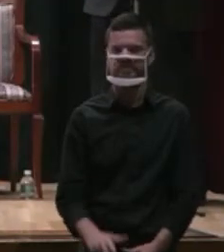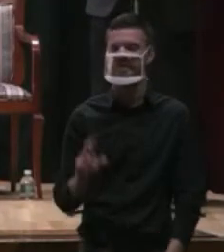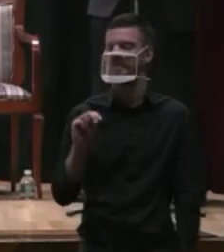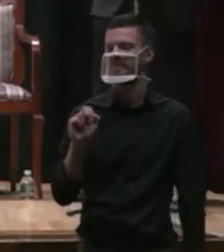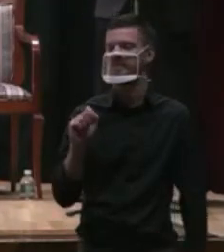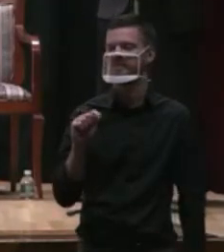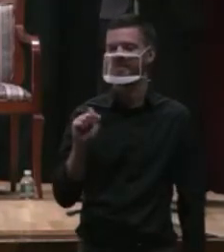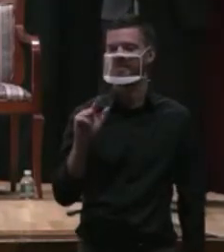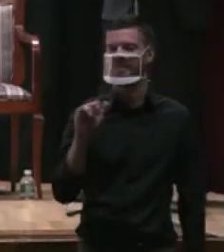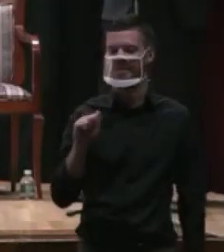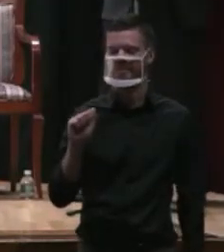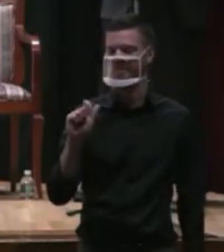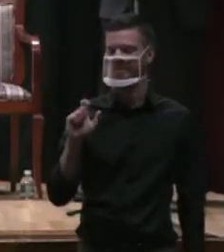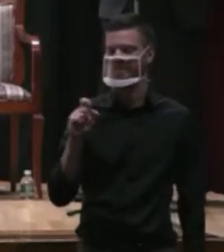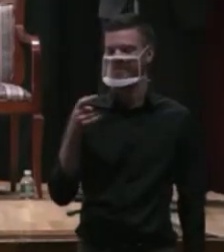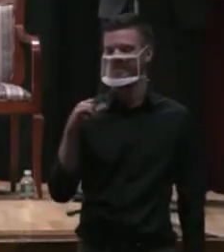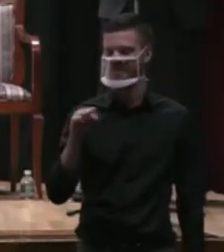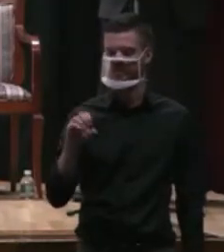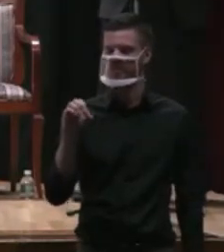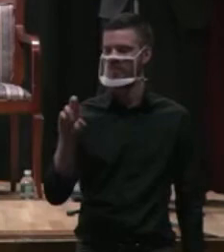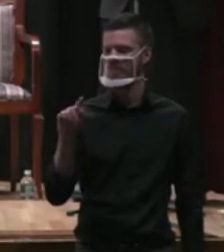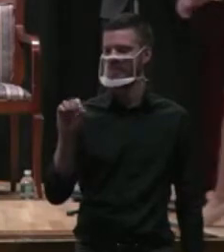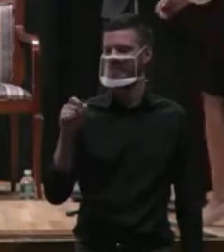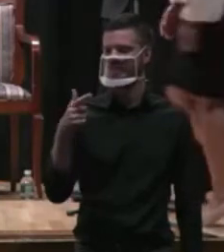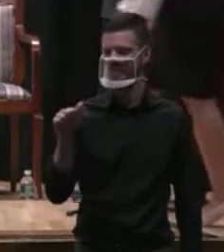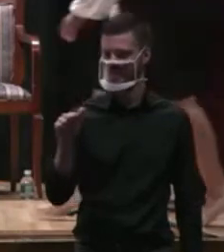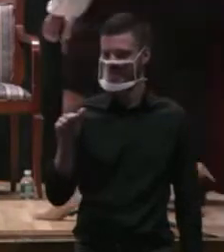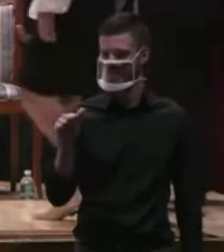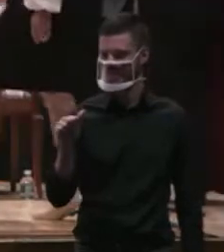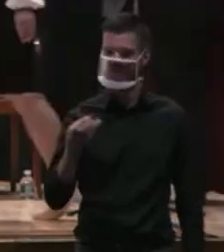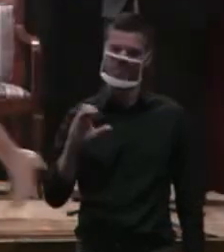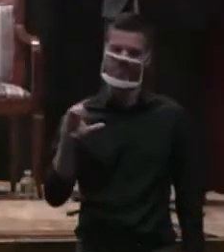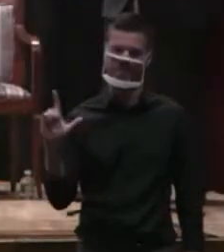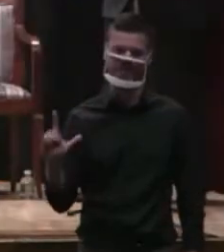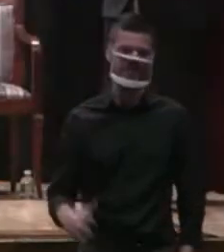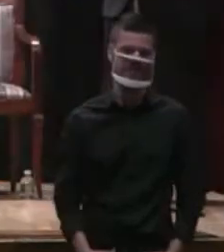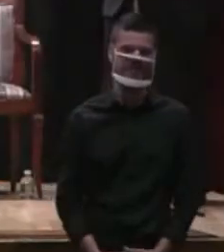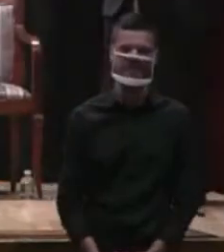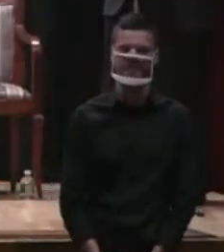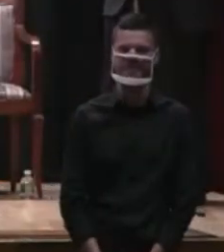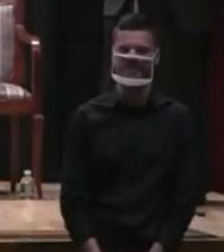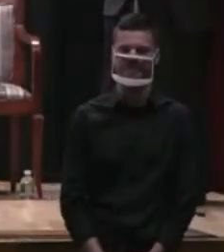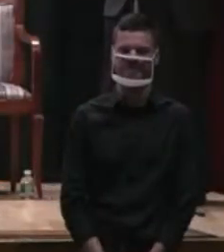Natalia Alexis Ortega, cum laude.